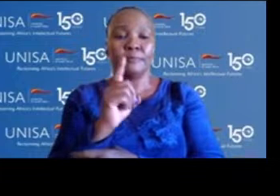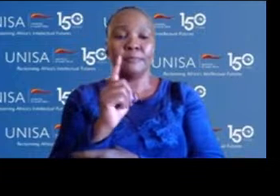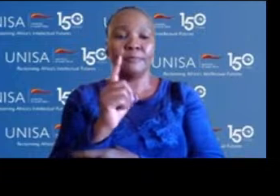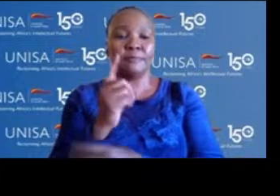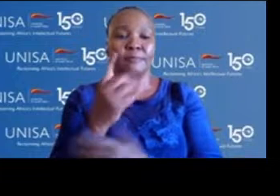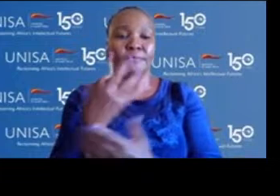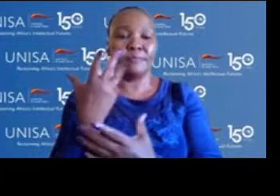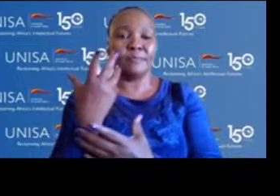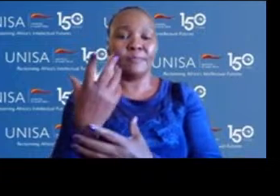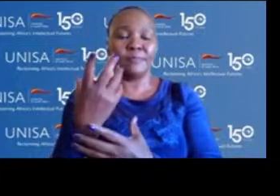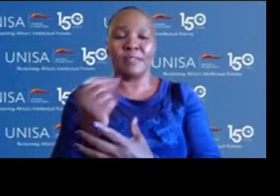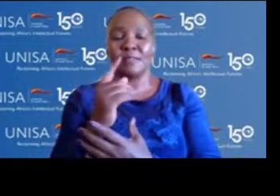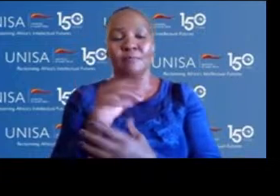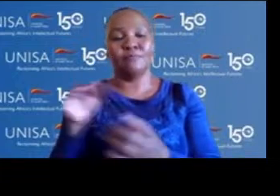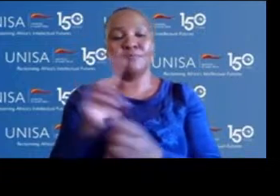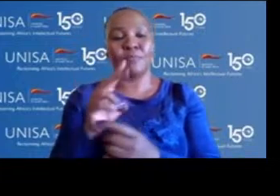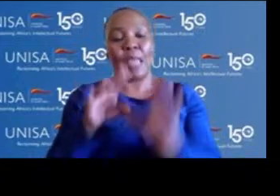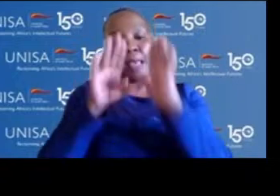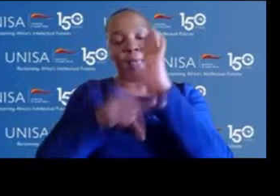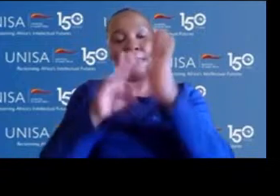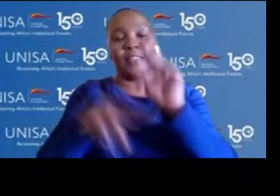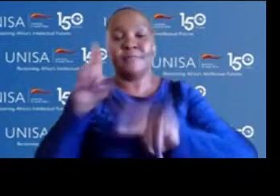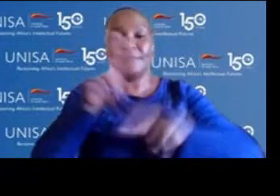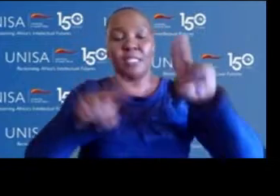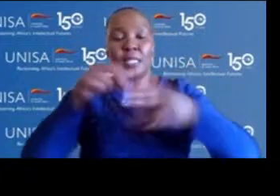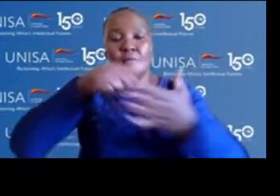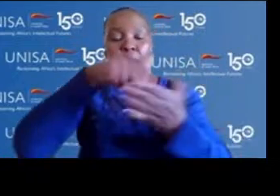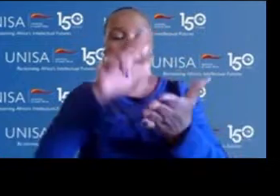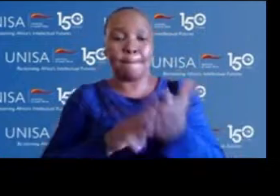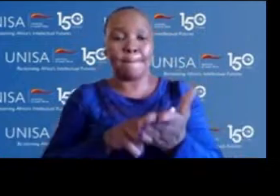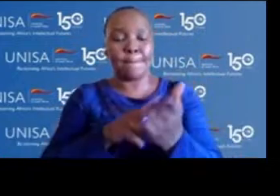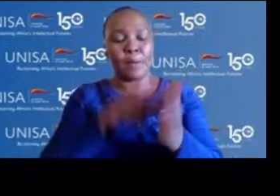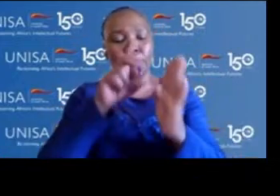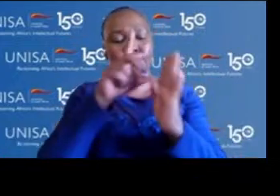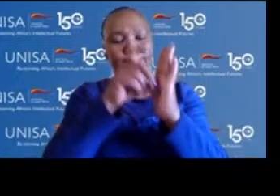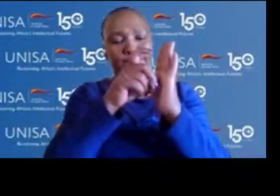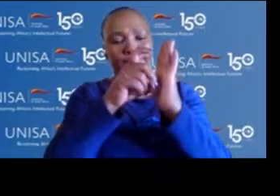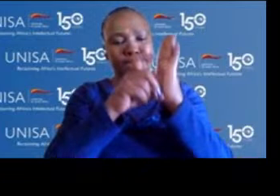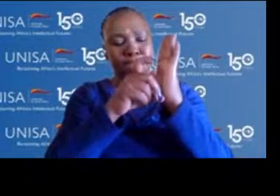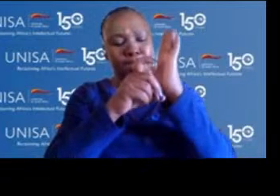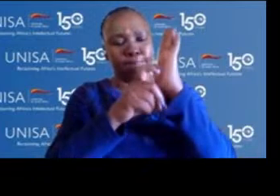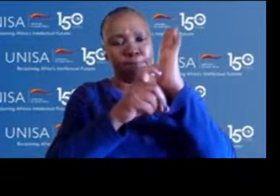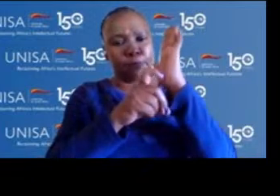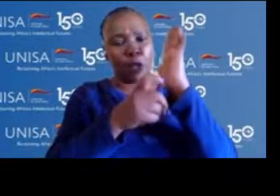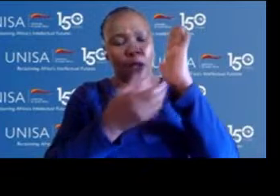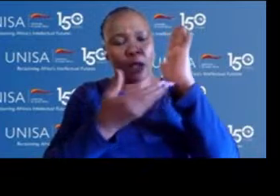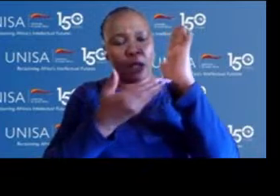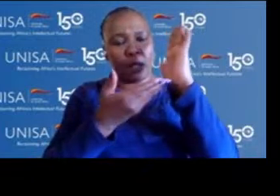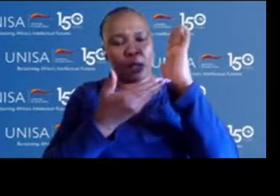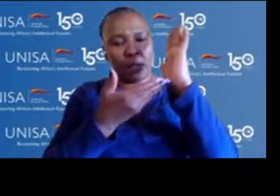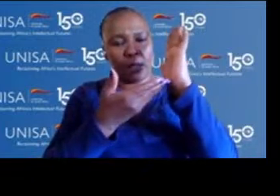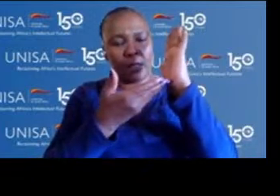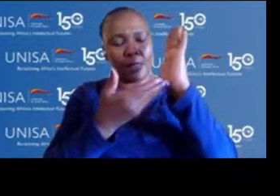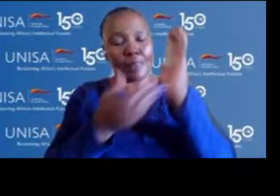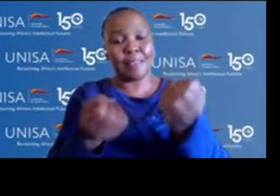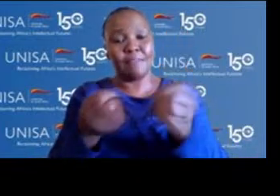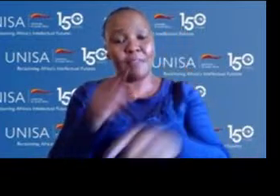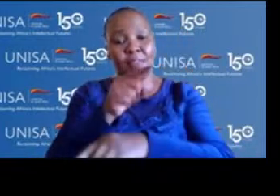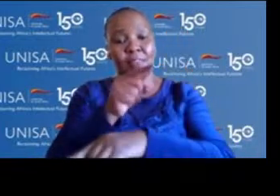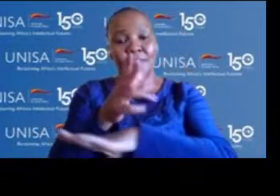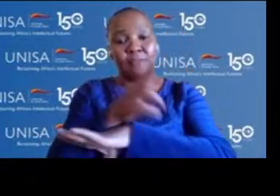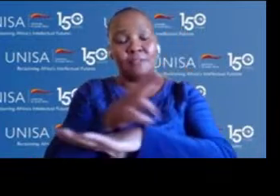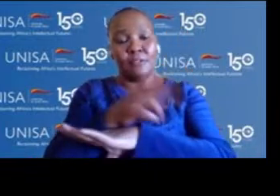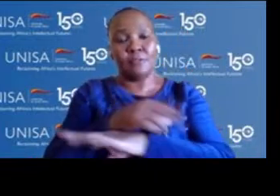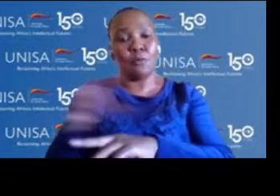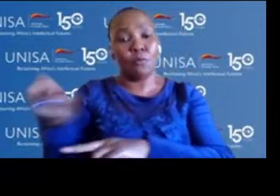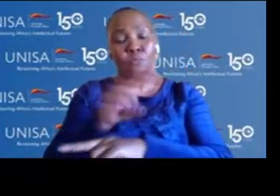phone under the invigilating app. And if you scroll down, they do give you this video. So please go watch the video